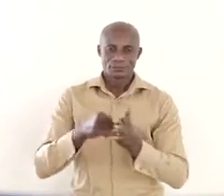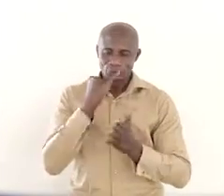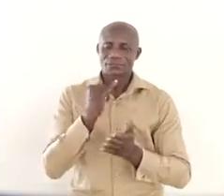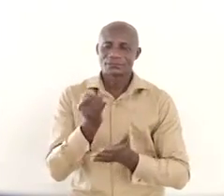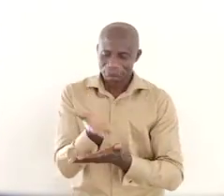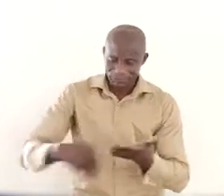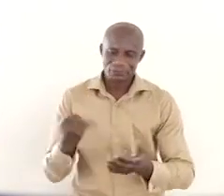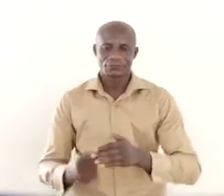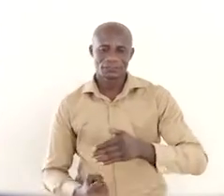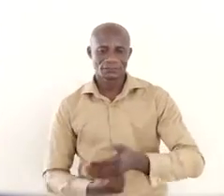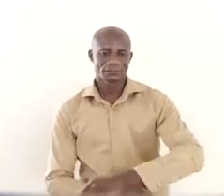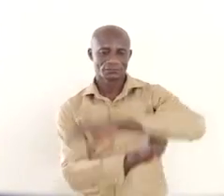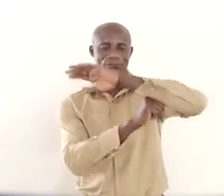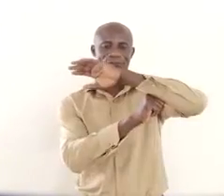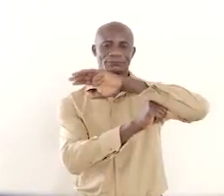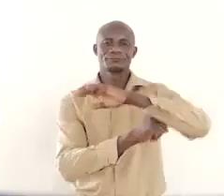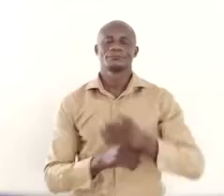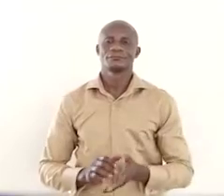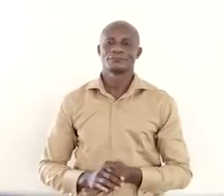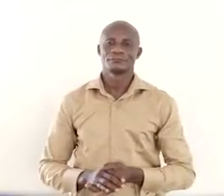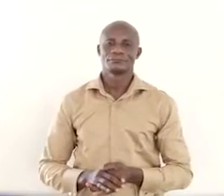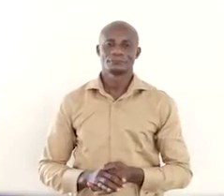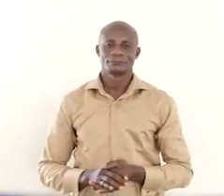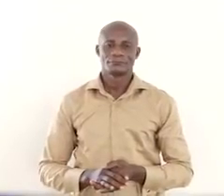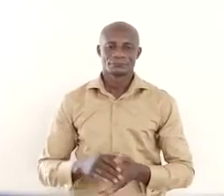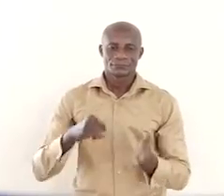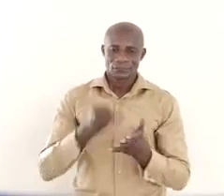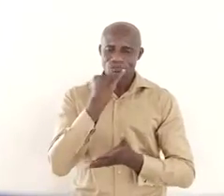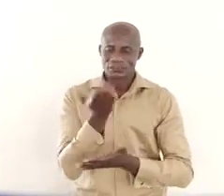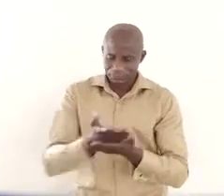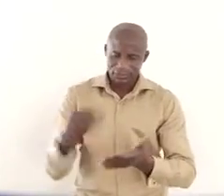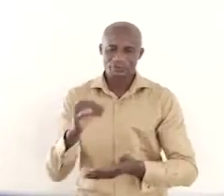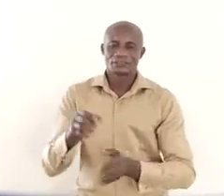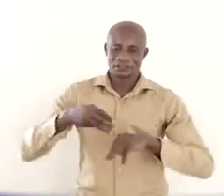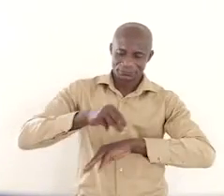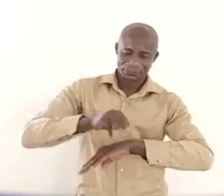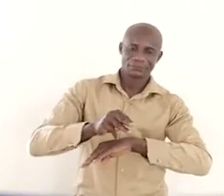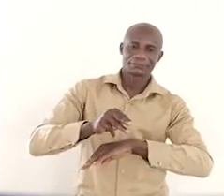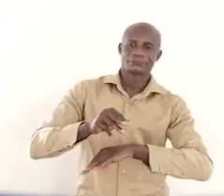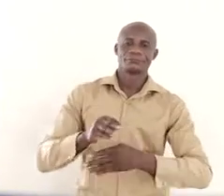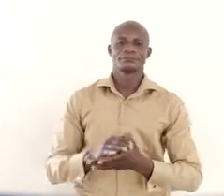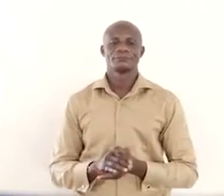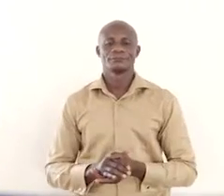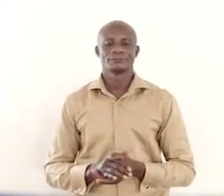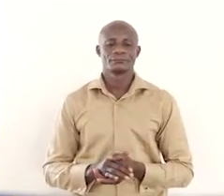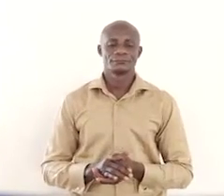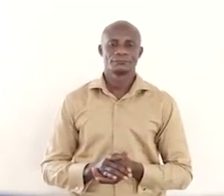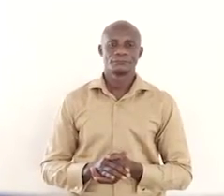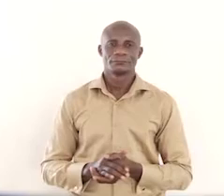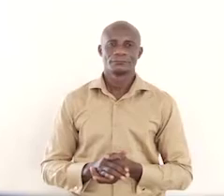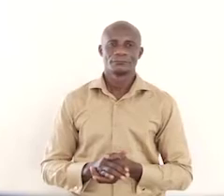is part of the support. It is part of the message. Yes. It is part of the message.